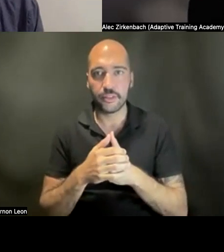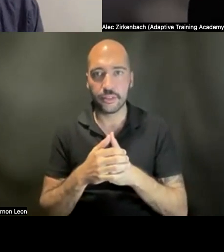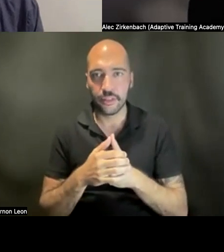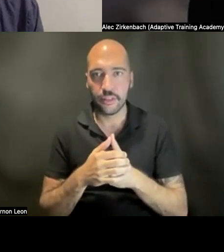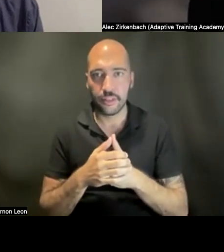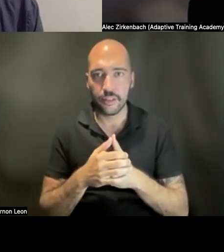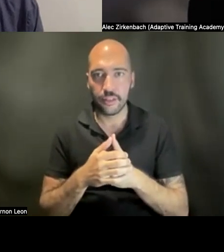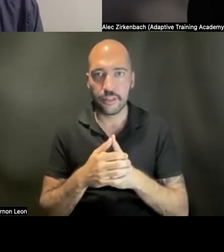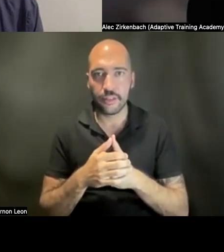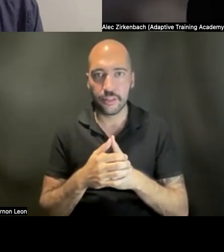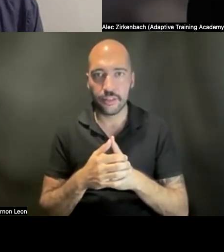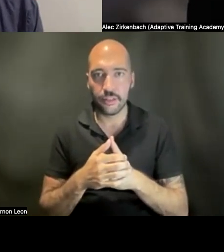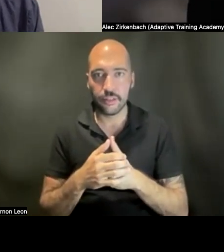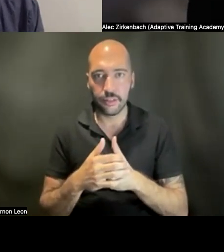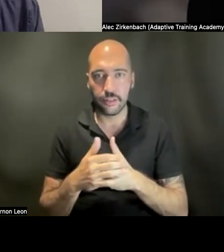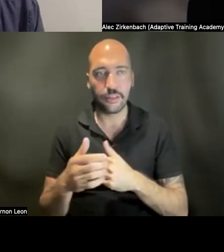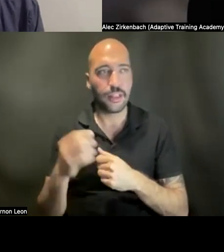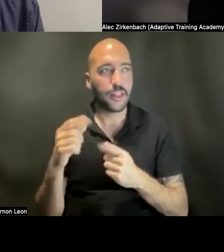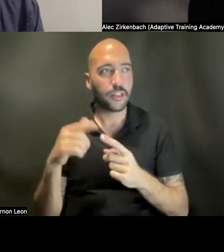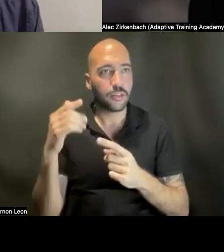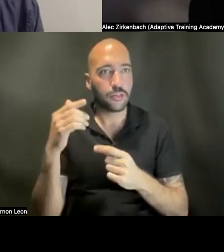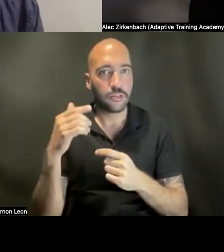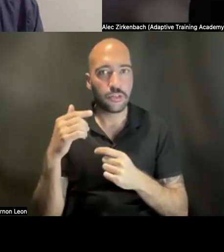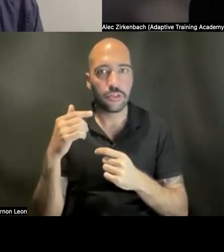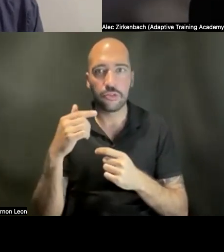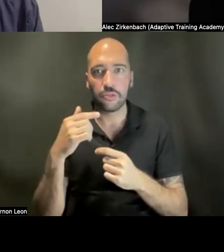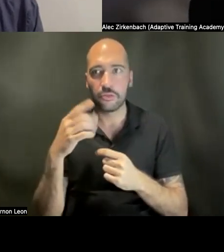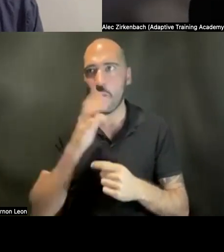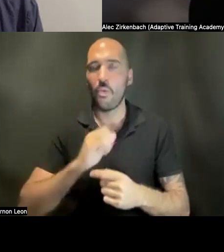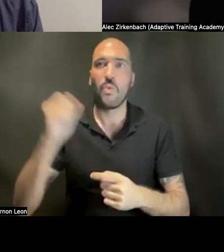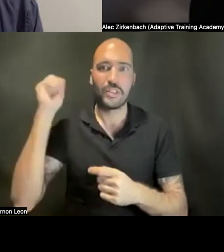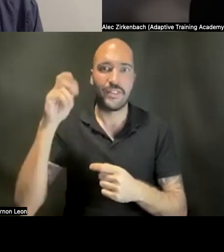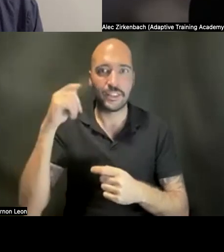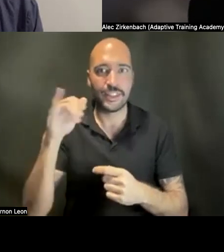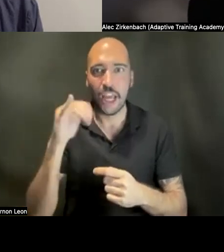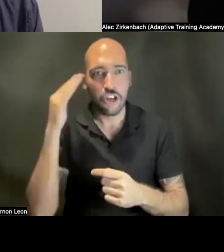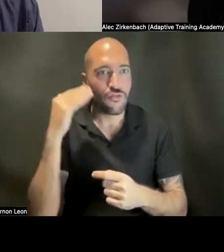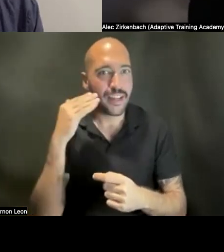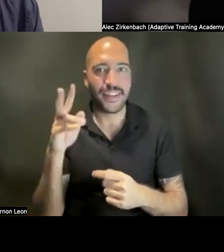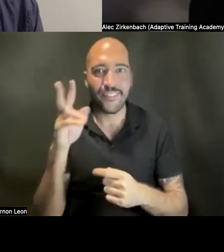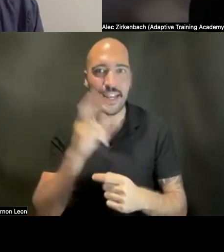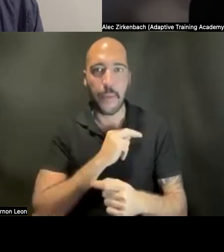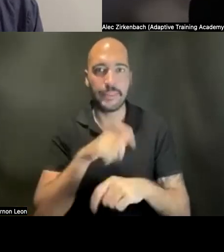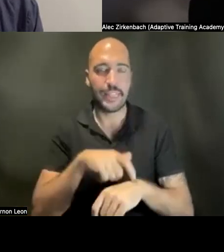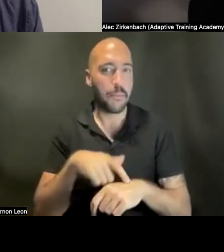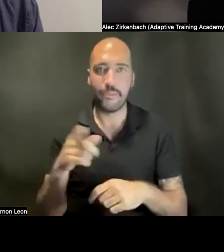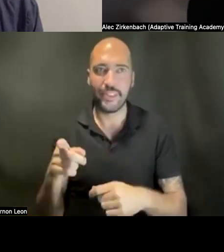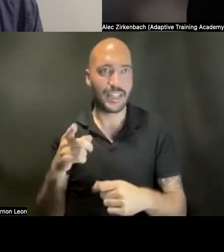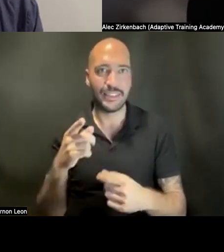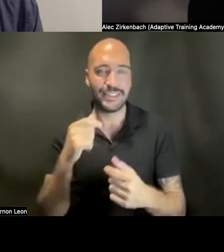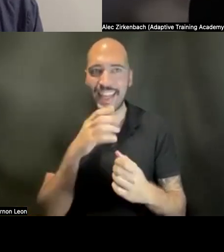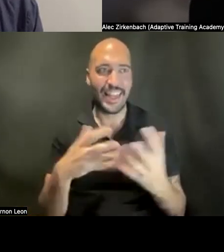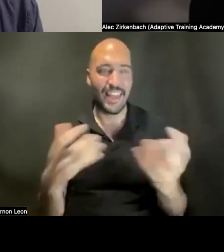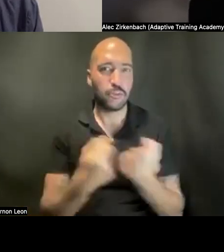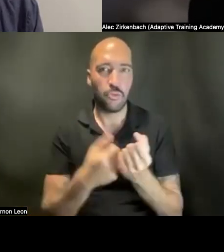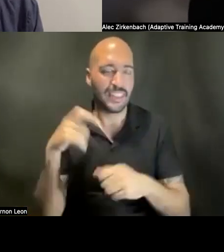veterans, like Vietnam veterans, Korea age veterans, like you mentioned, Katie, before, like they didn't get a lot of support coming home from those wars because they weren't popular wars.